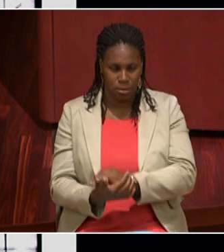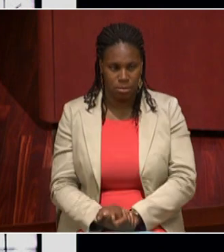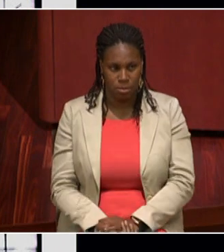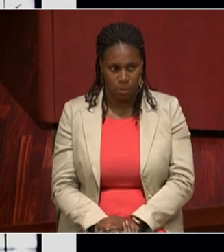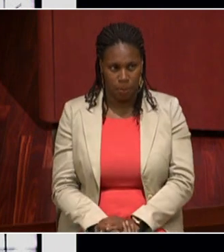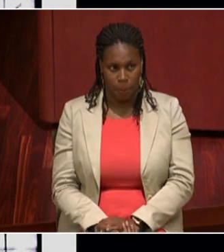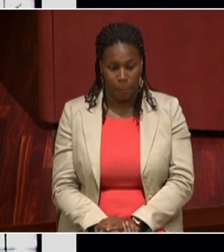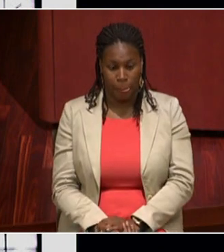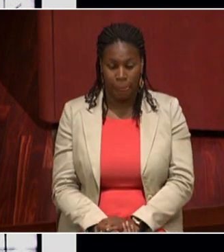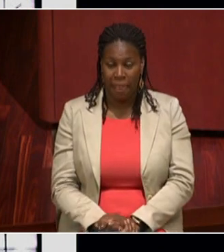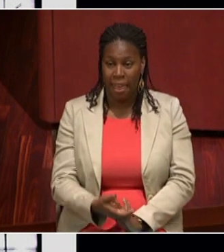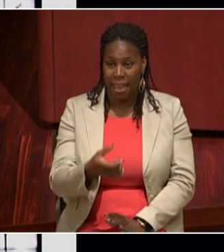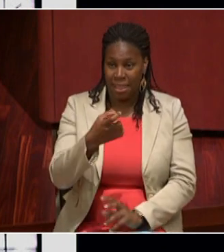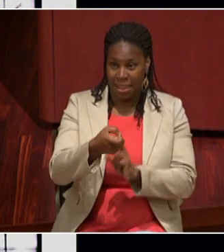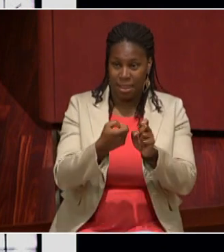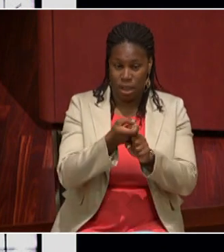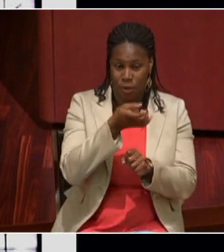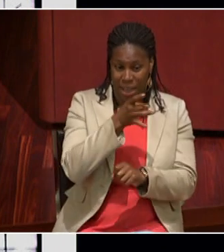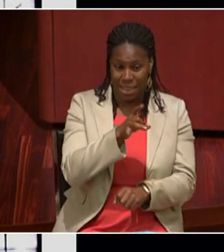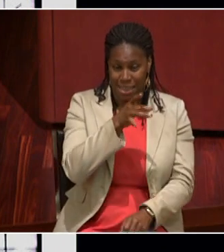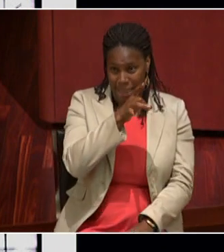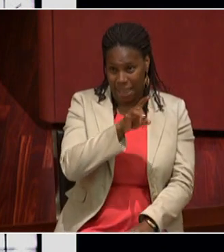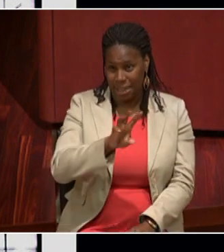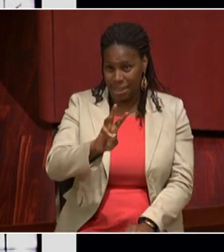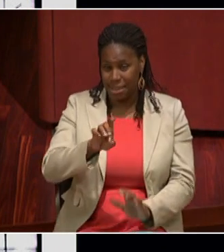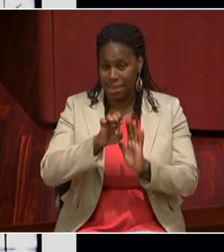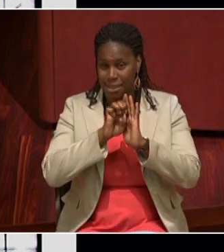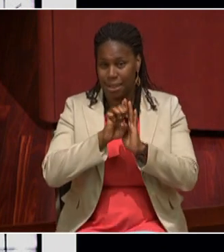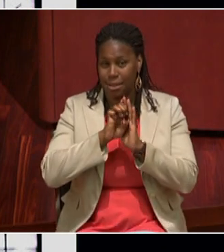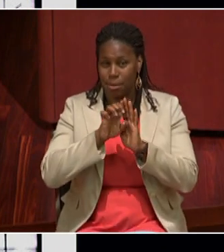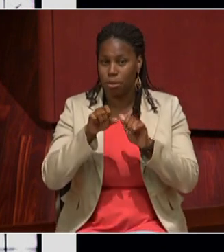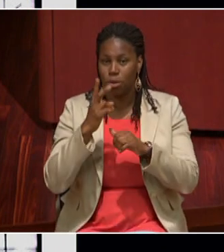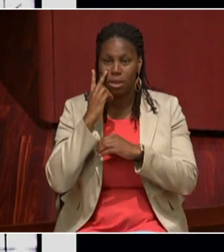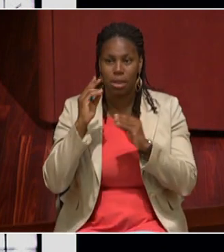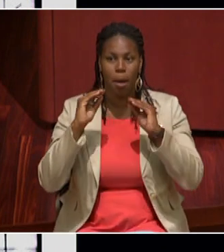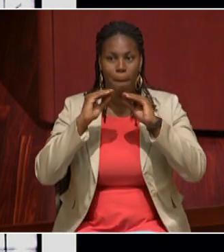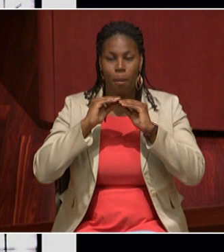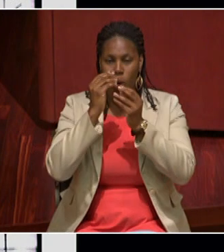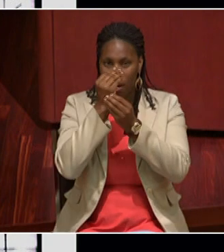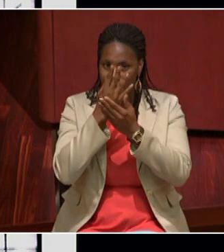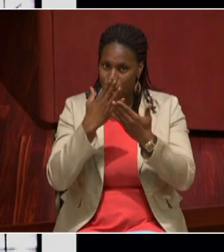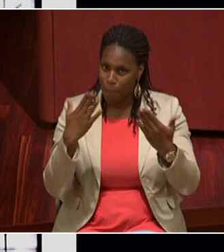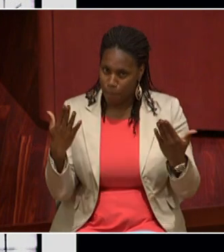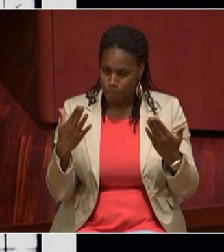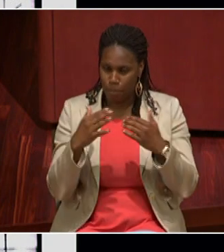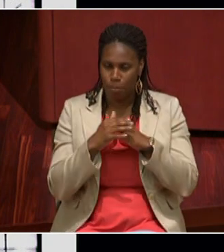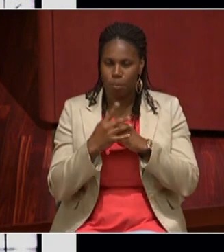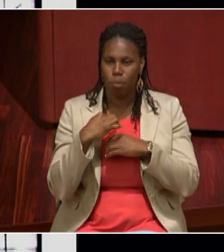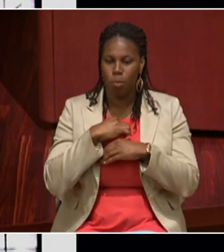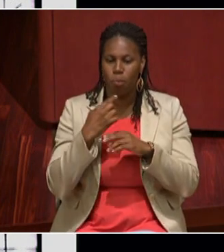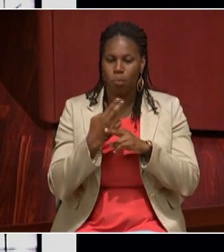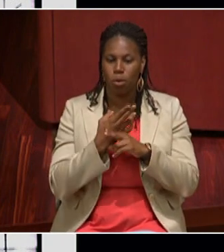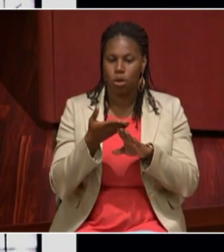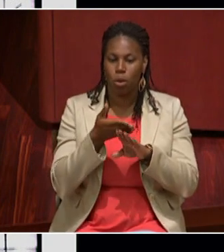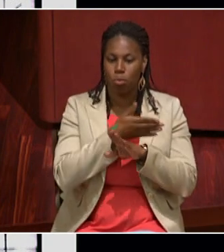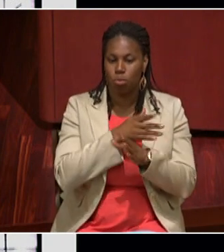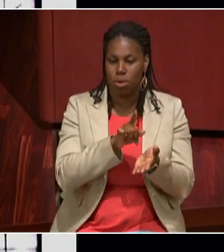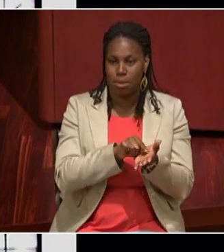We move on to an 1886 example, and you can see that there is a lot more information. Now we're using pre-printed forms.